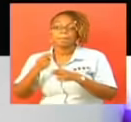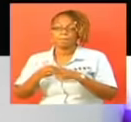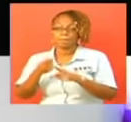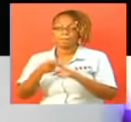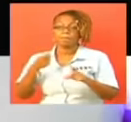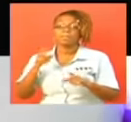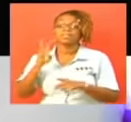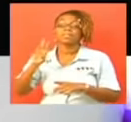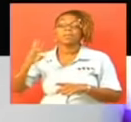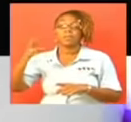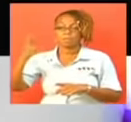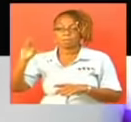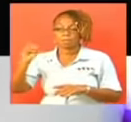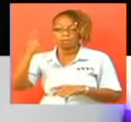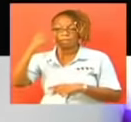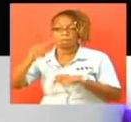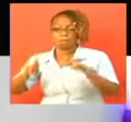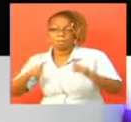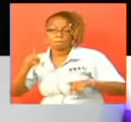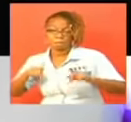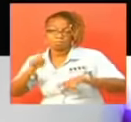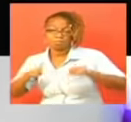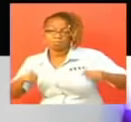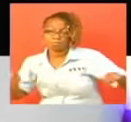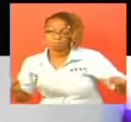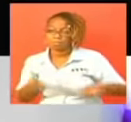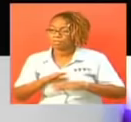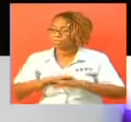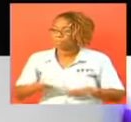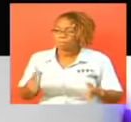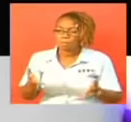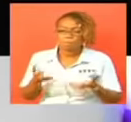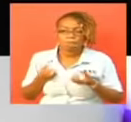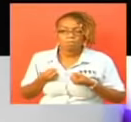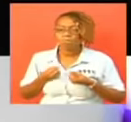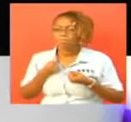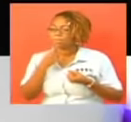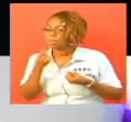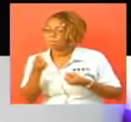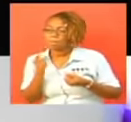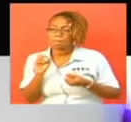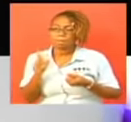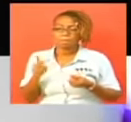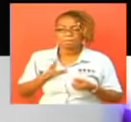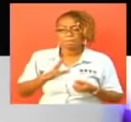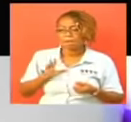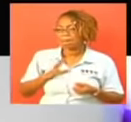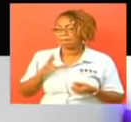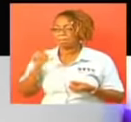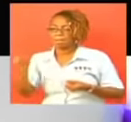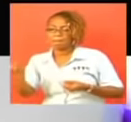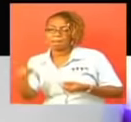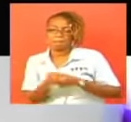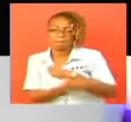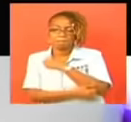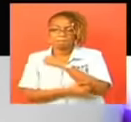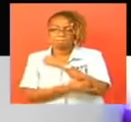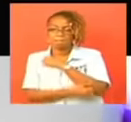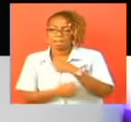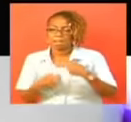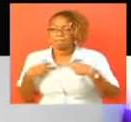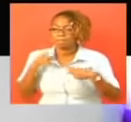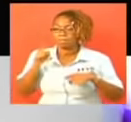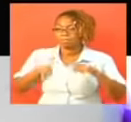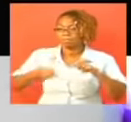to stigmatize countries by the variants or the other way around. So if you could just remind us of